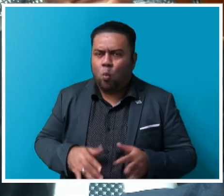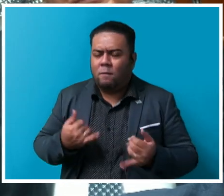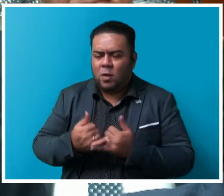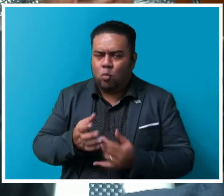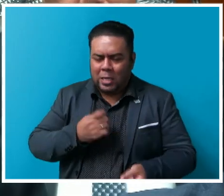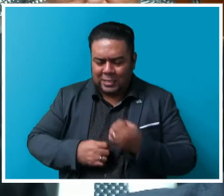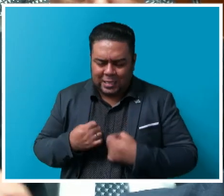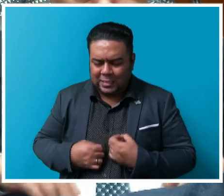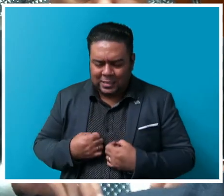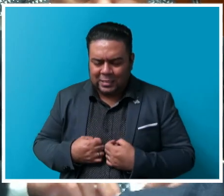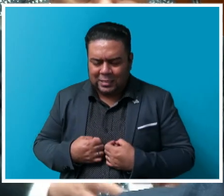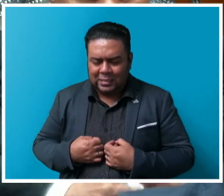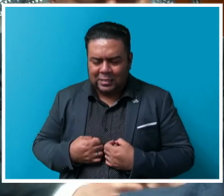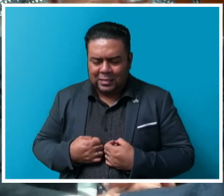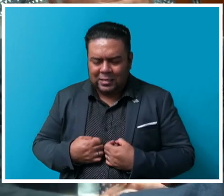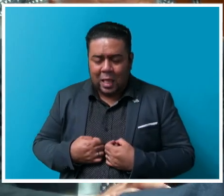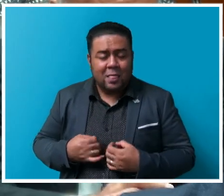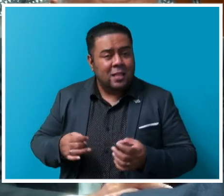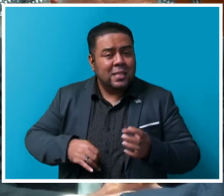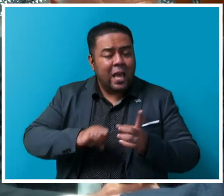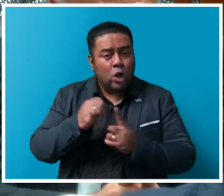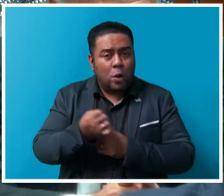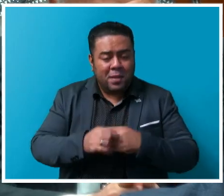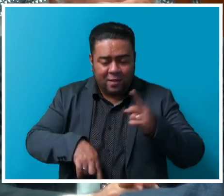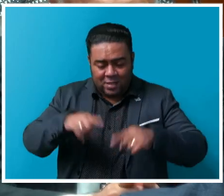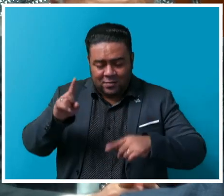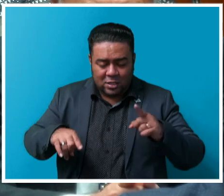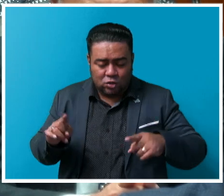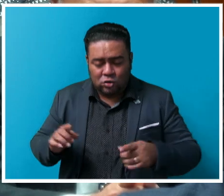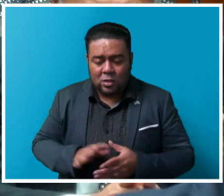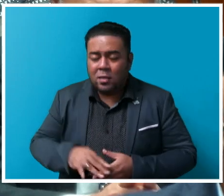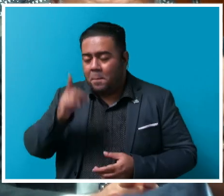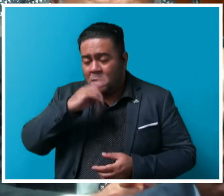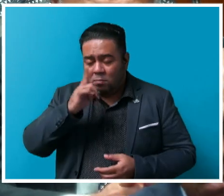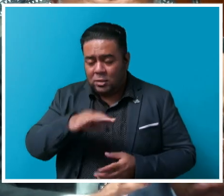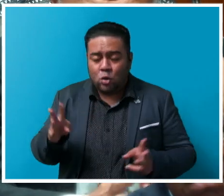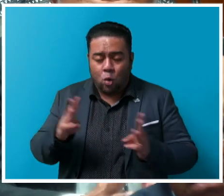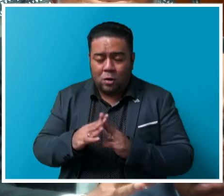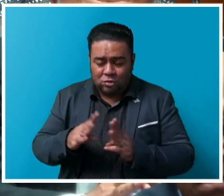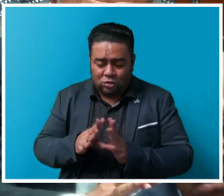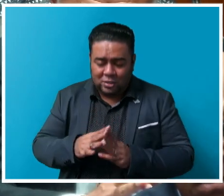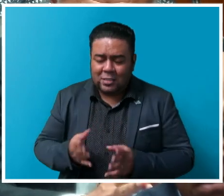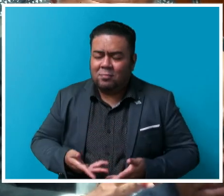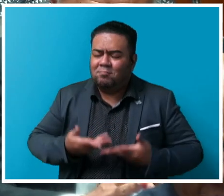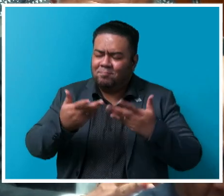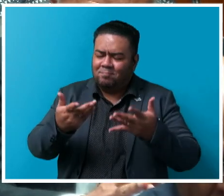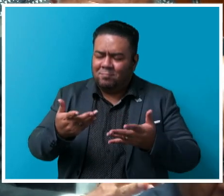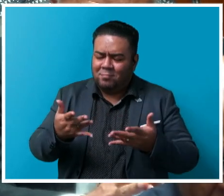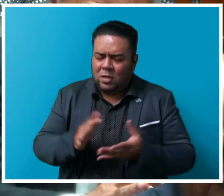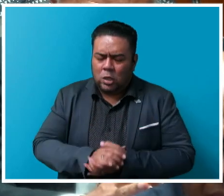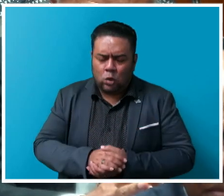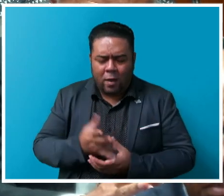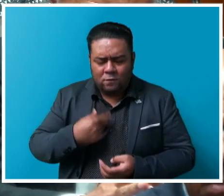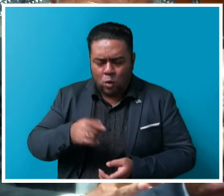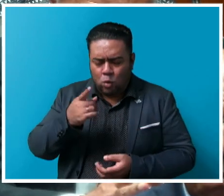exciting. As part of the economic diversification, Honourable Speaker, the People's Coalition is committed to expand trade relationships